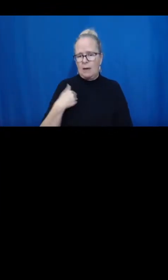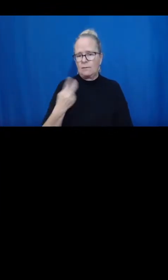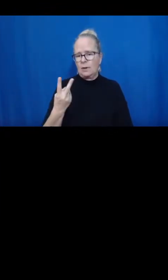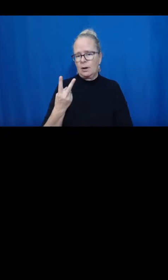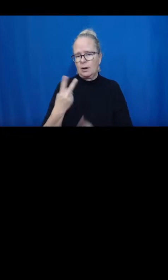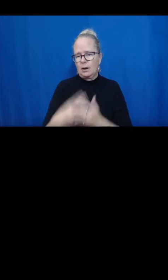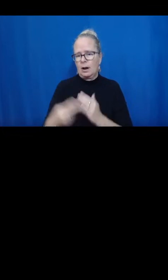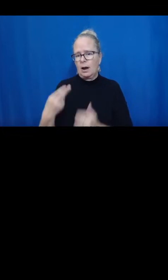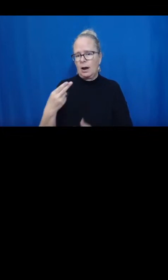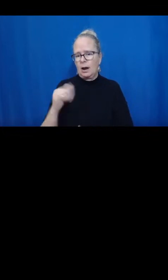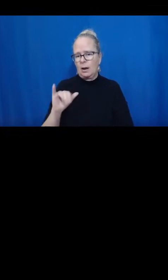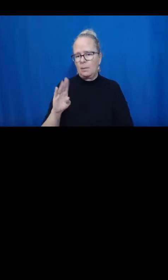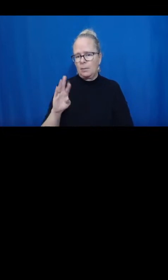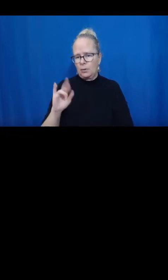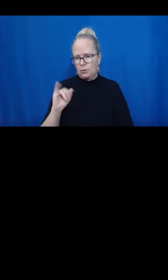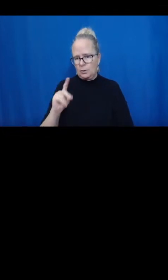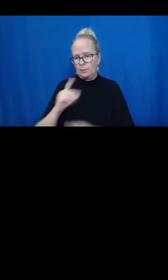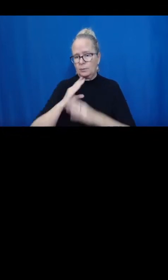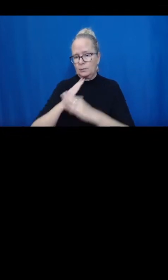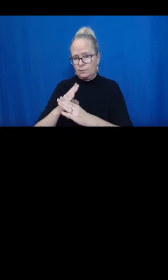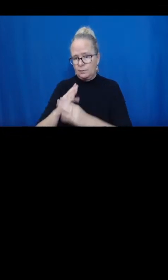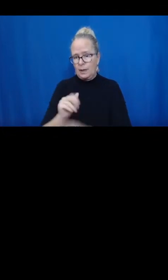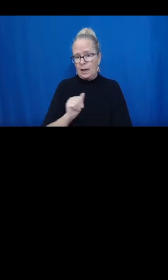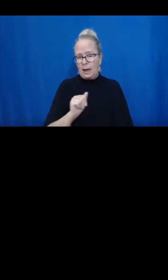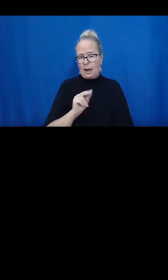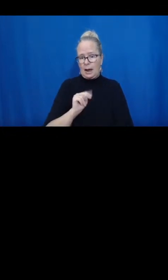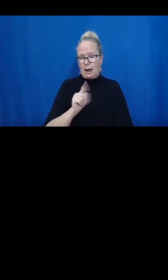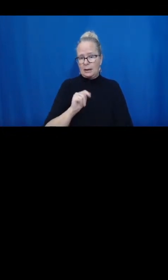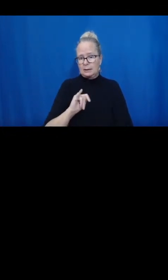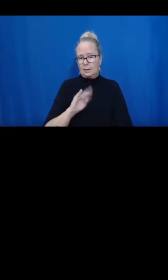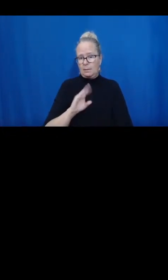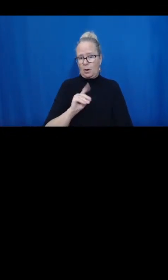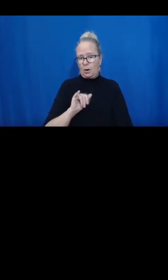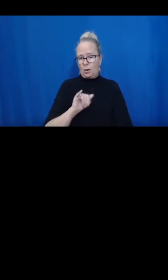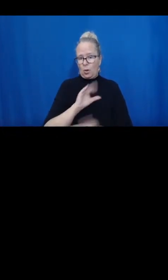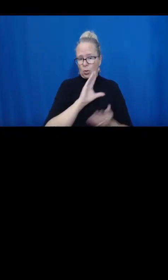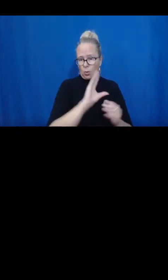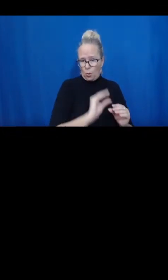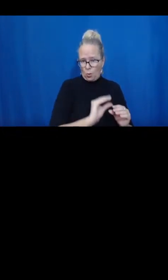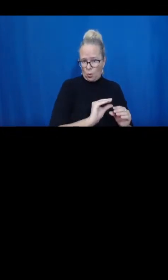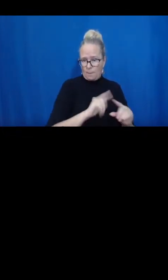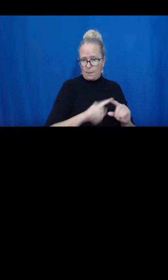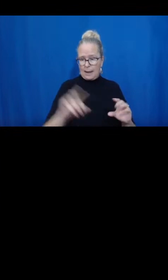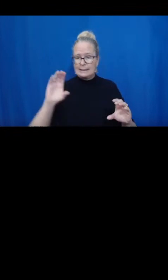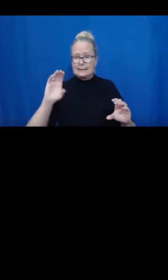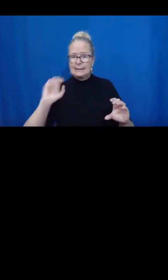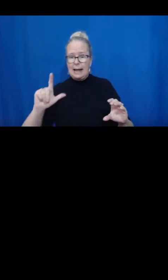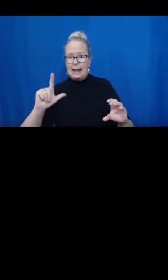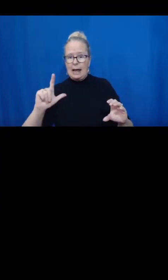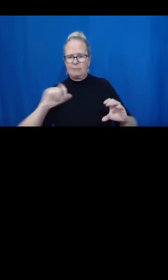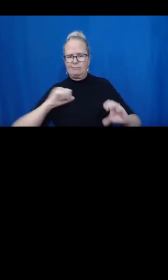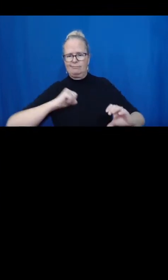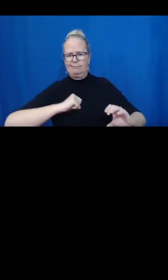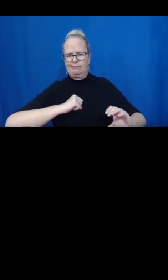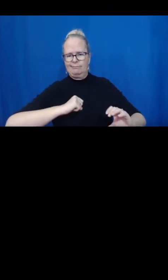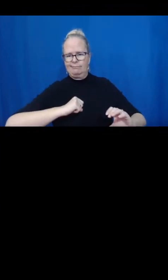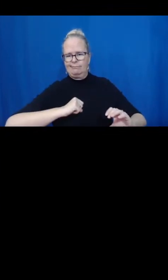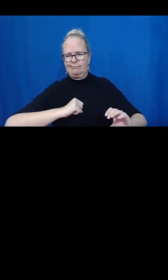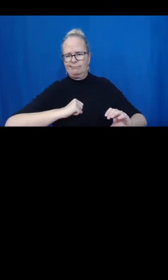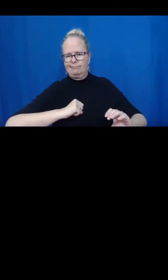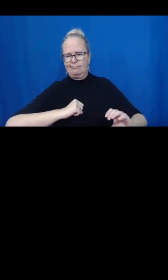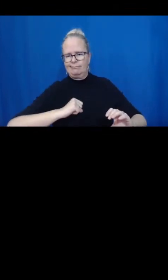different way. So it's a very complex, the immunology around vaccines and their responses, as well as